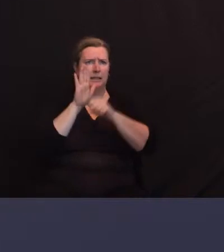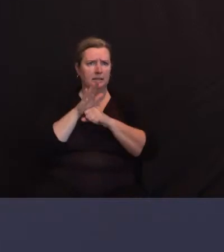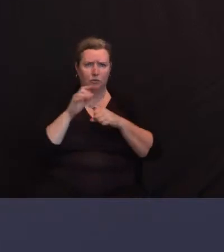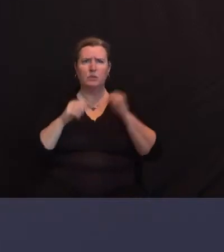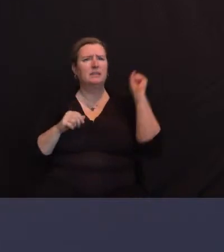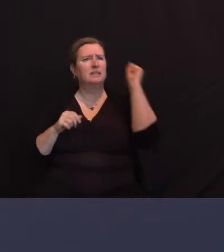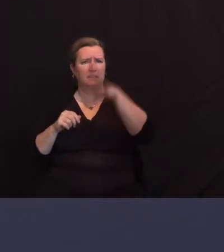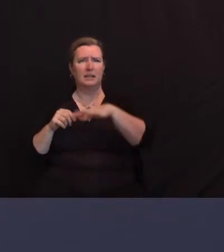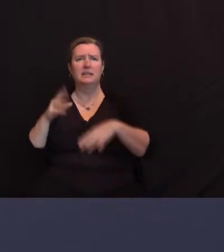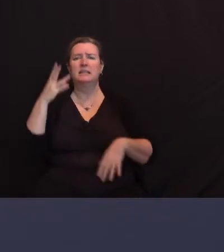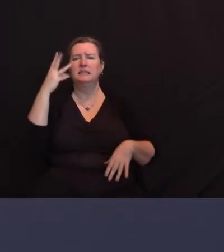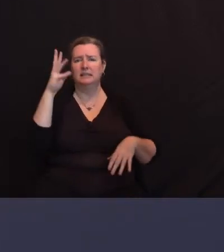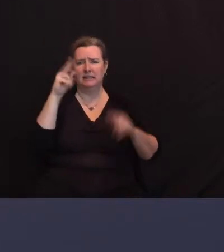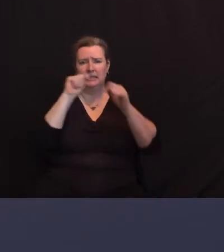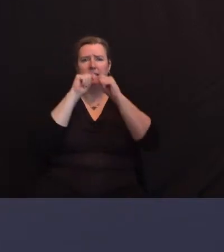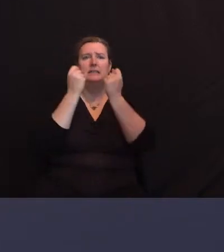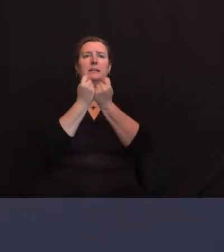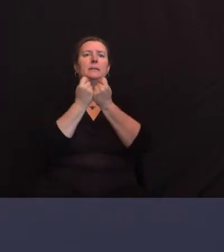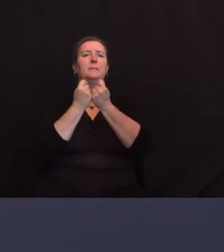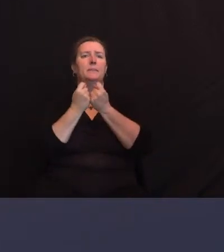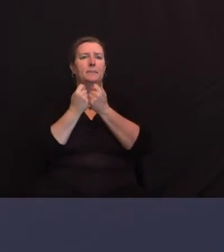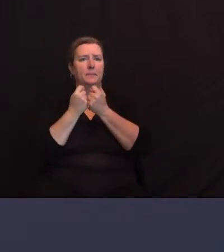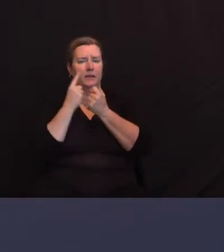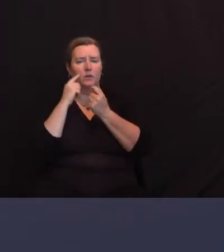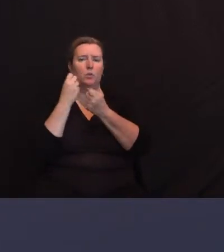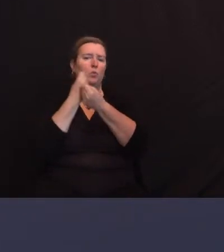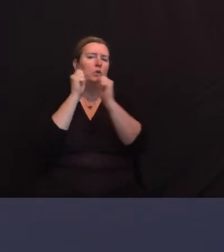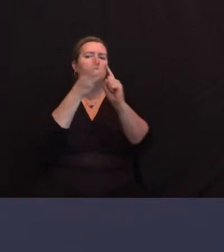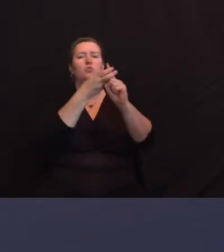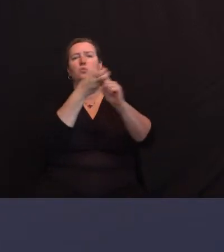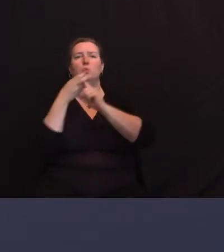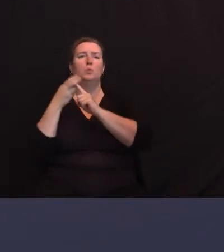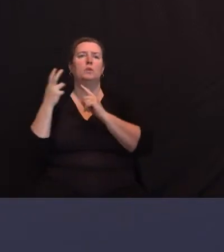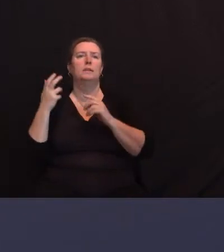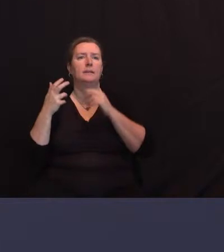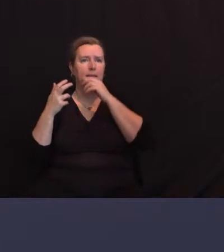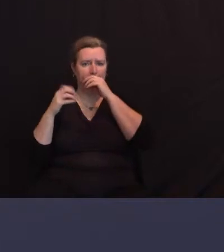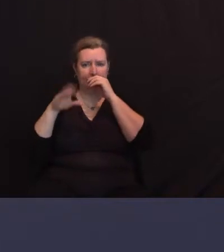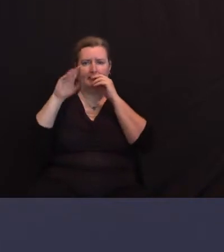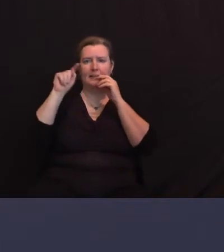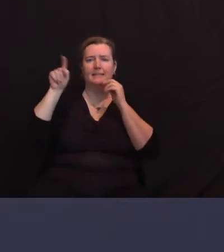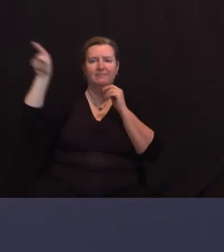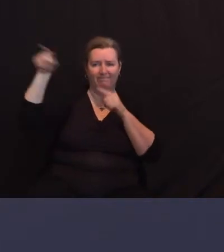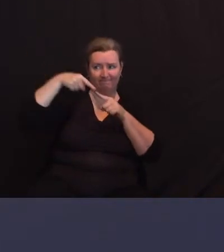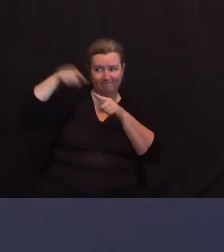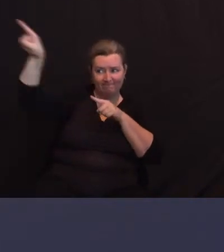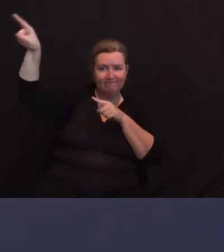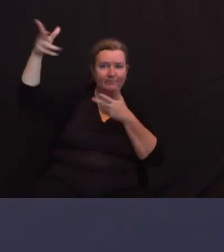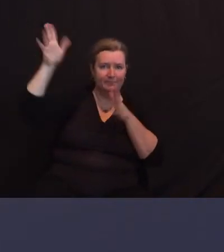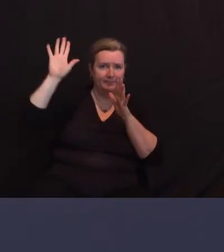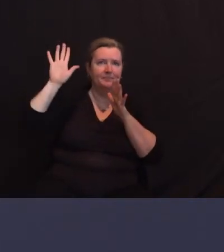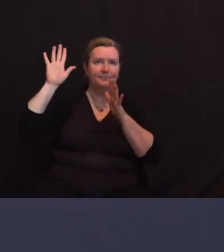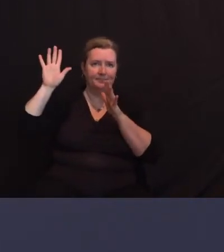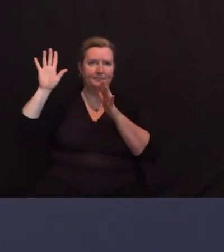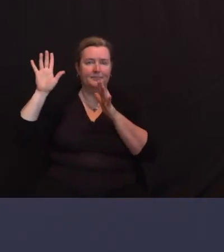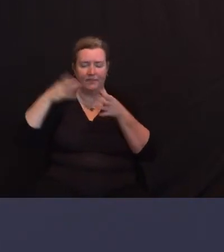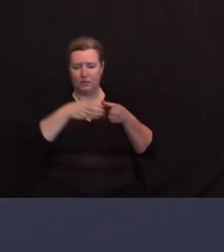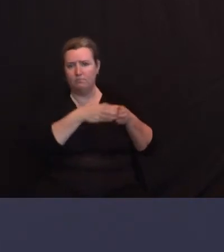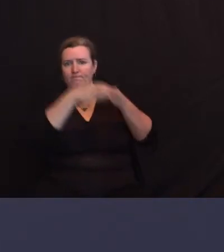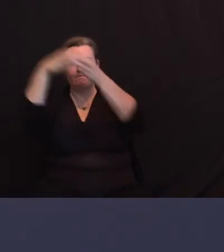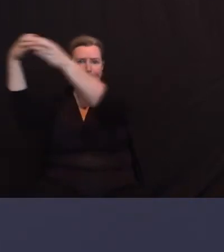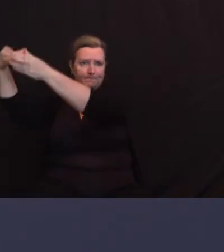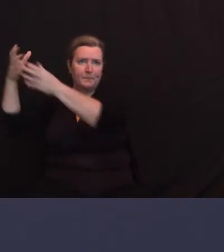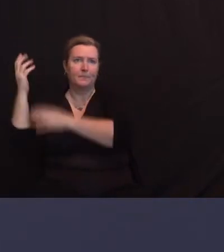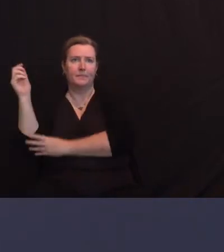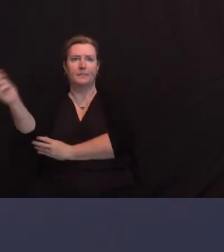16-member water rescue team. They're still up in Windsor, Connecticut right now. They have not been deployed yet. They're either going to be deployed or